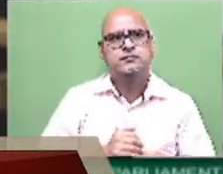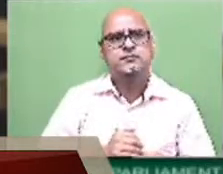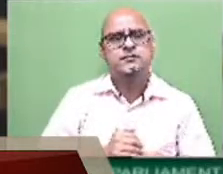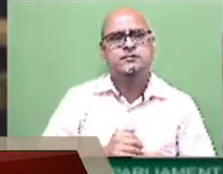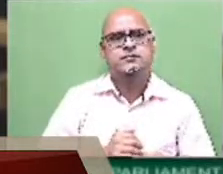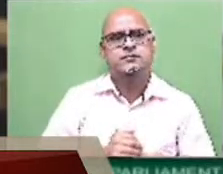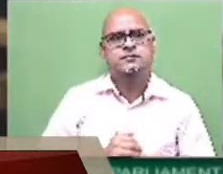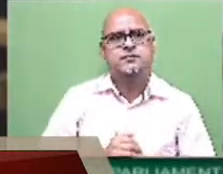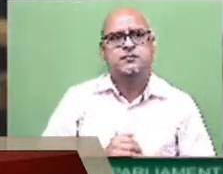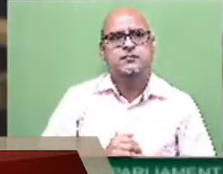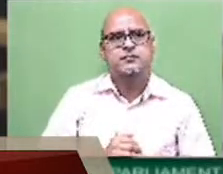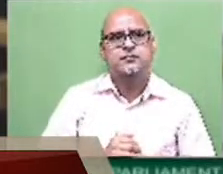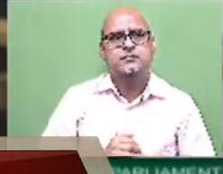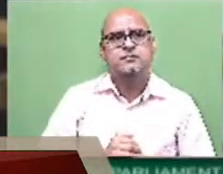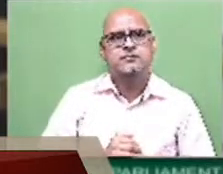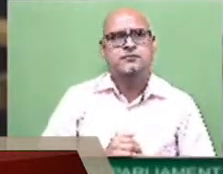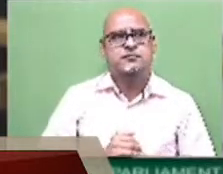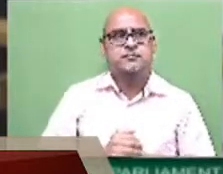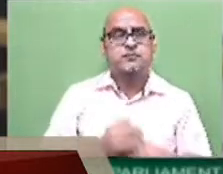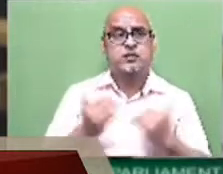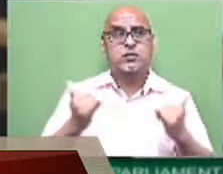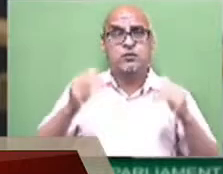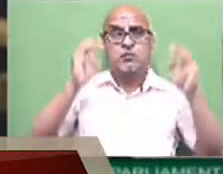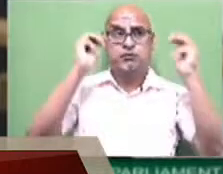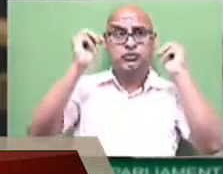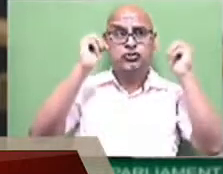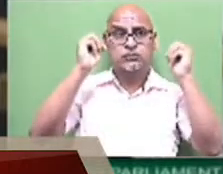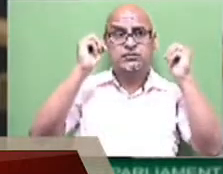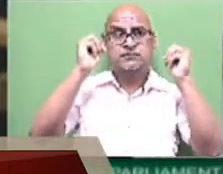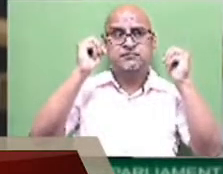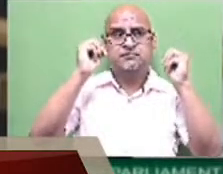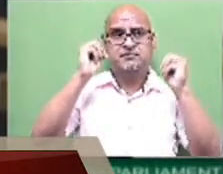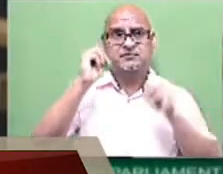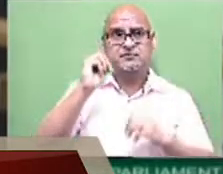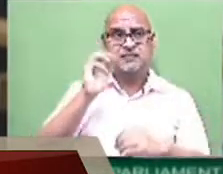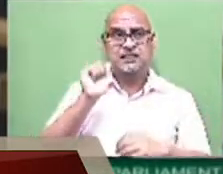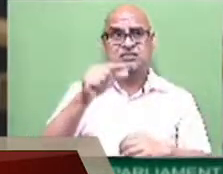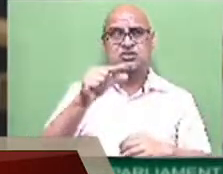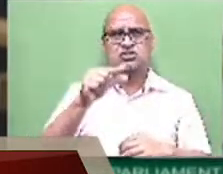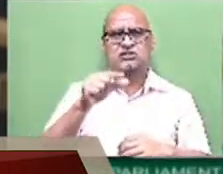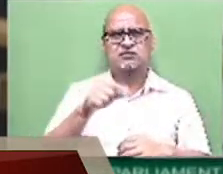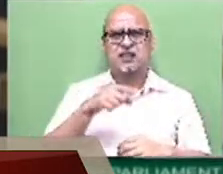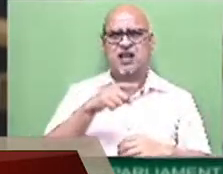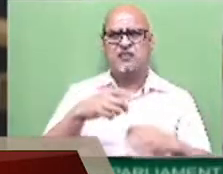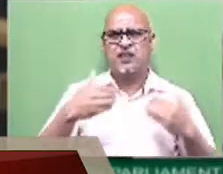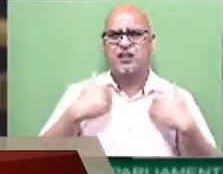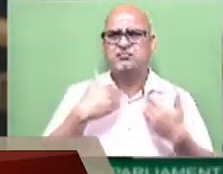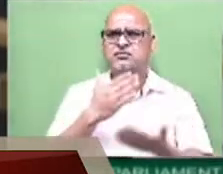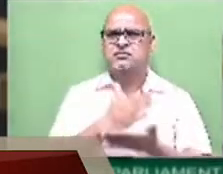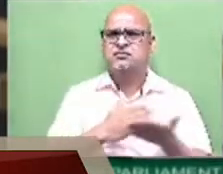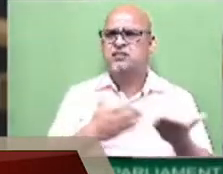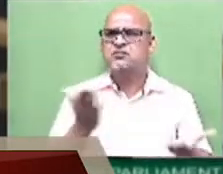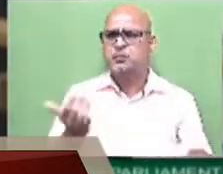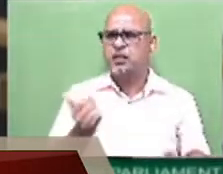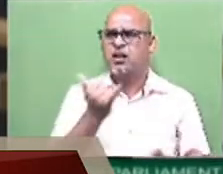have created have no Parliament oversight or no Parliament scrutiny.